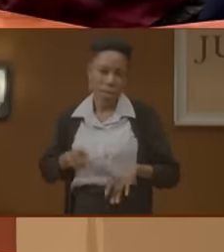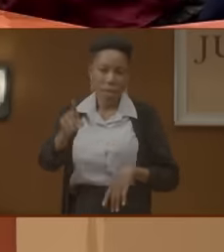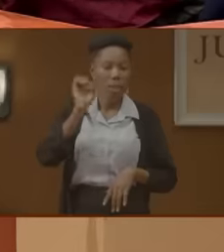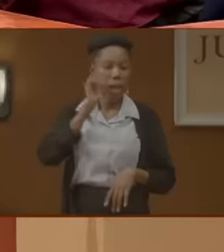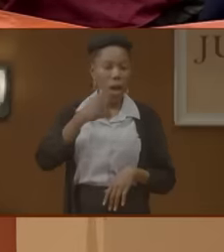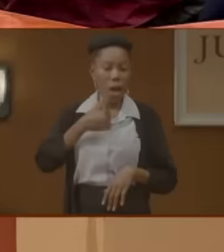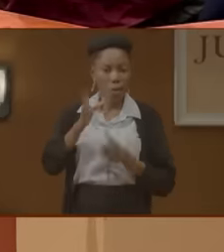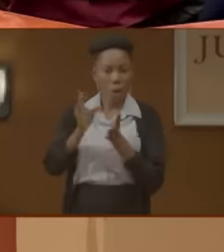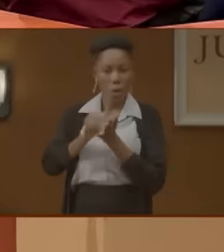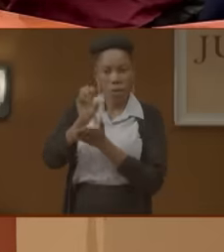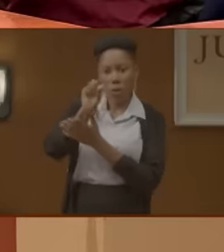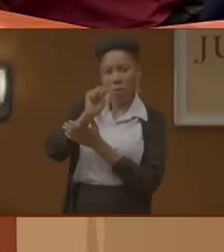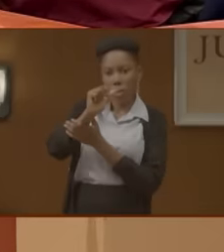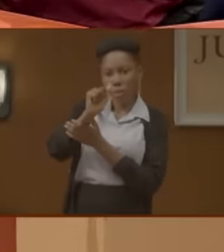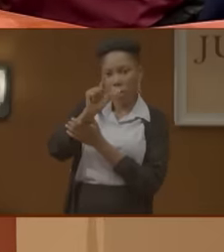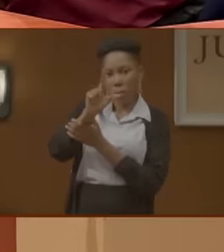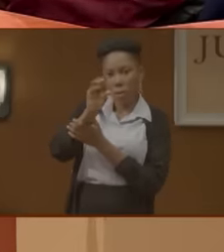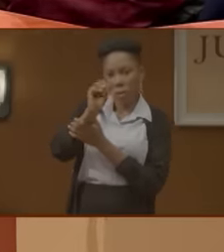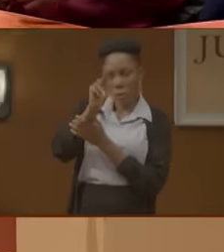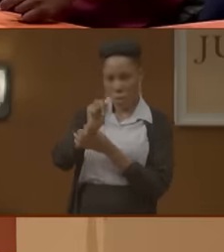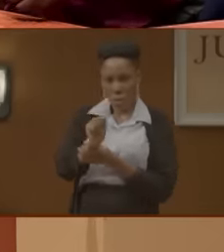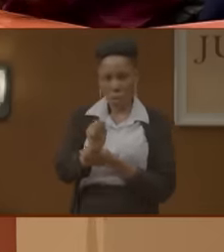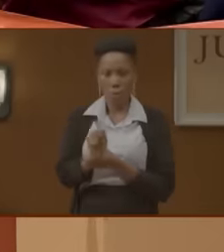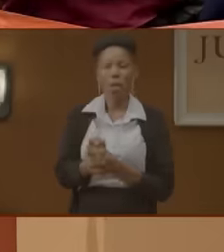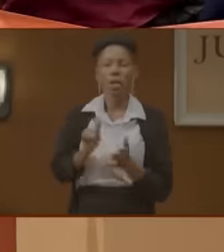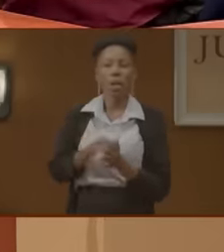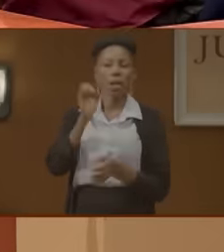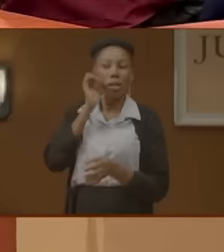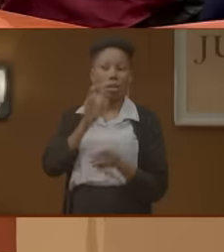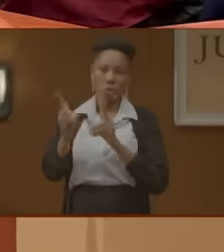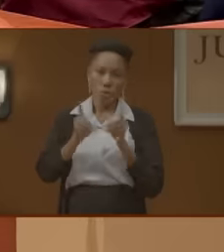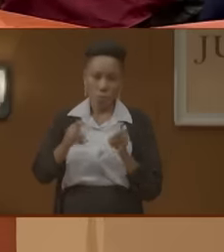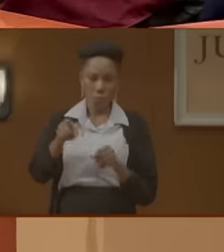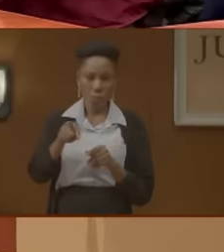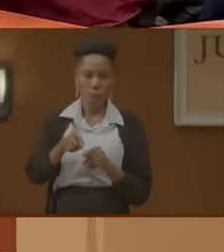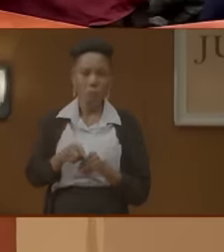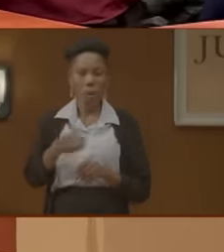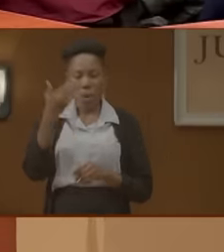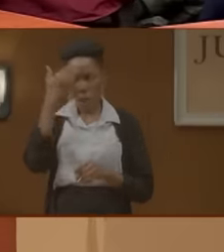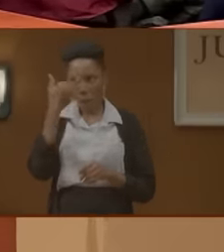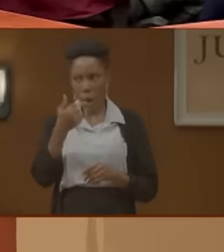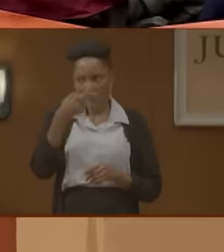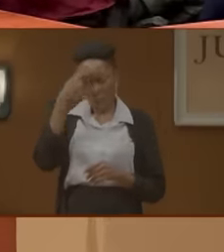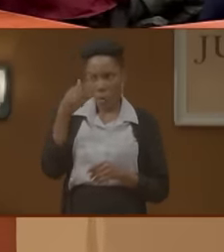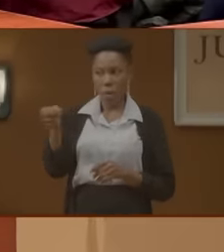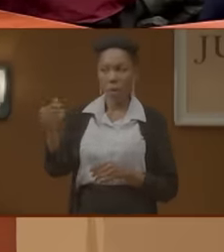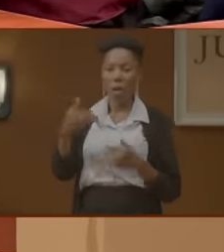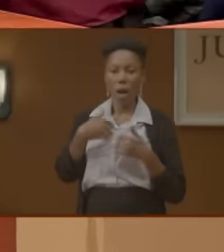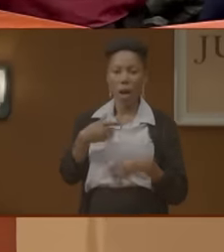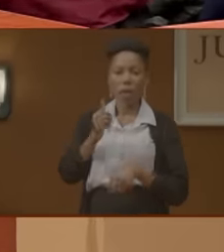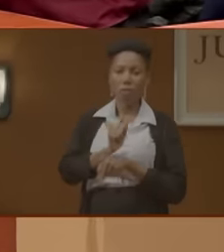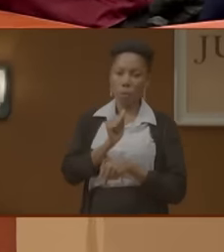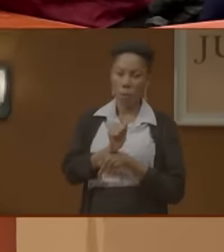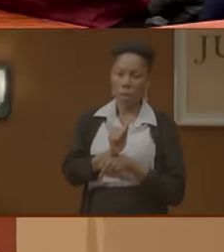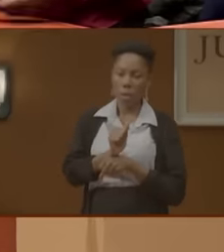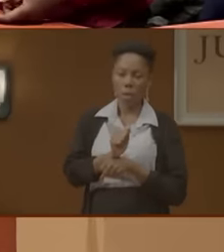she wanted, that's what she could do when we moved out of the barracks. I was, because I teach and I run private lessons, so I was able